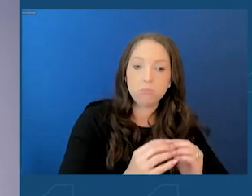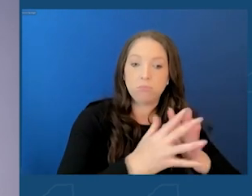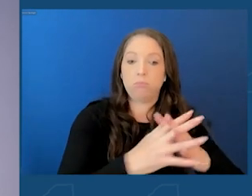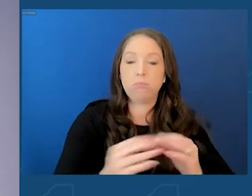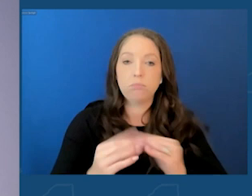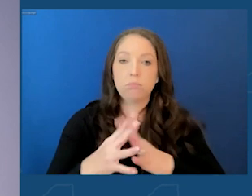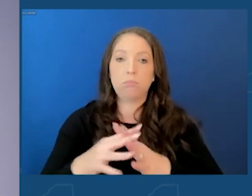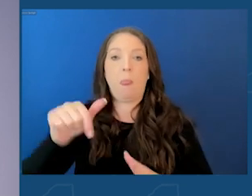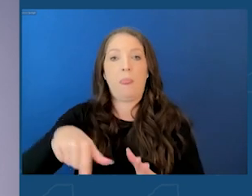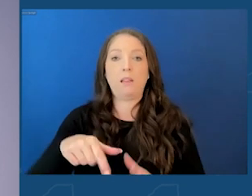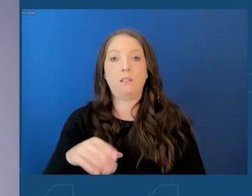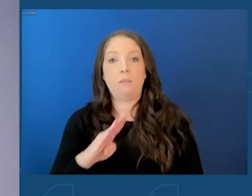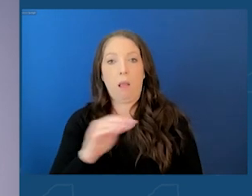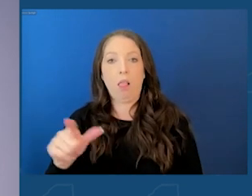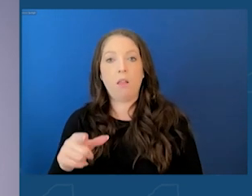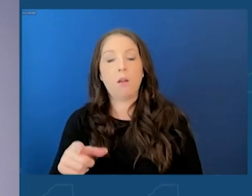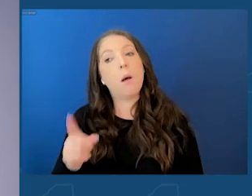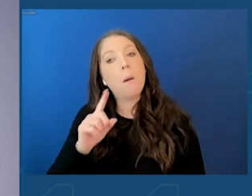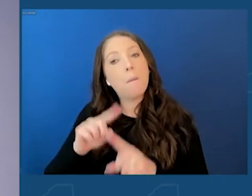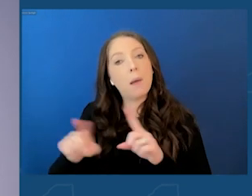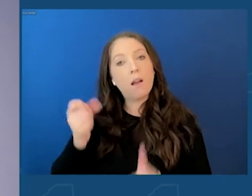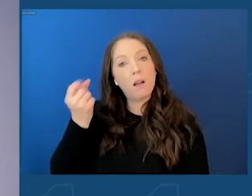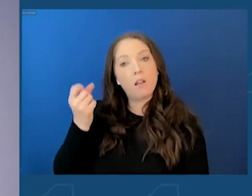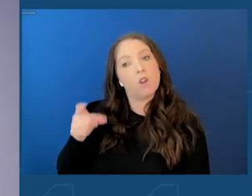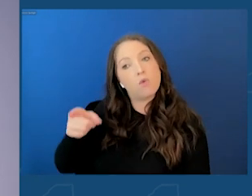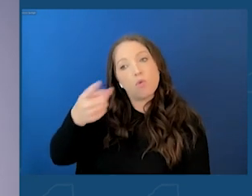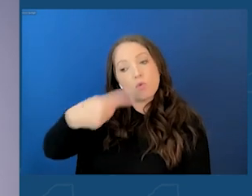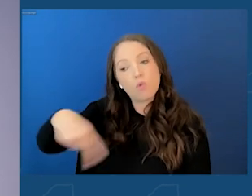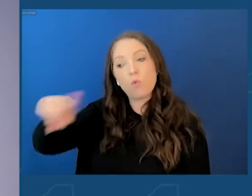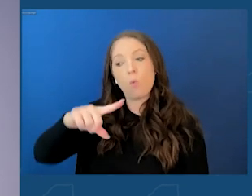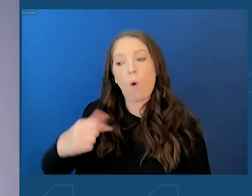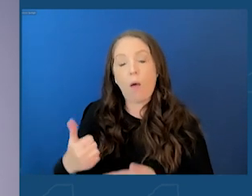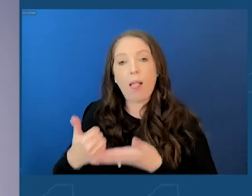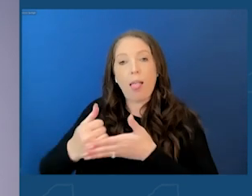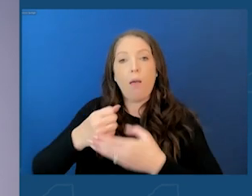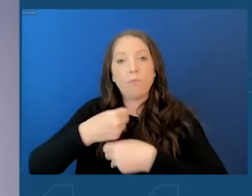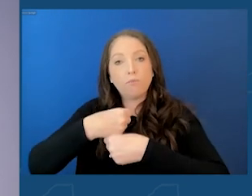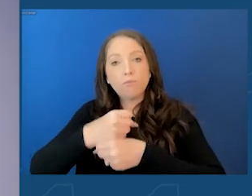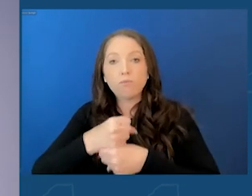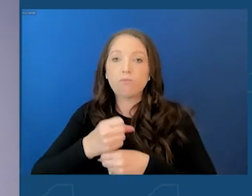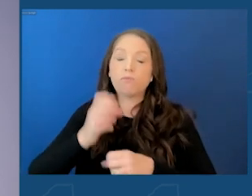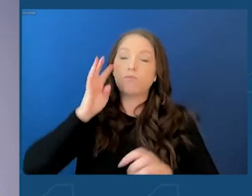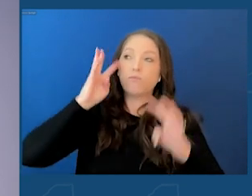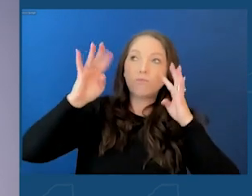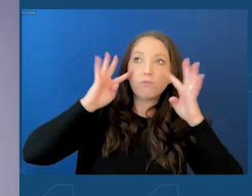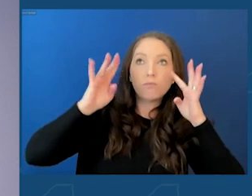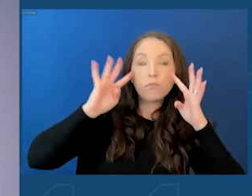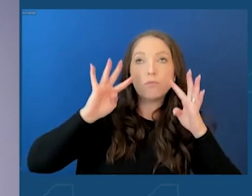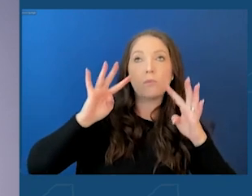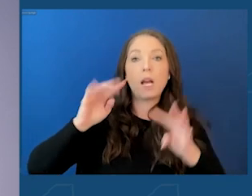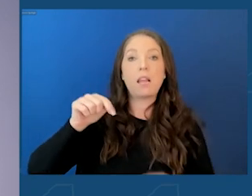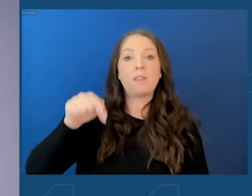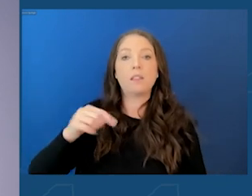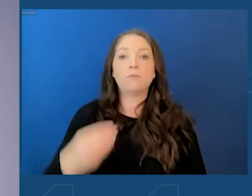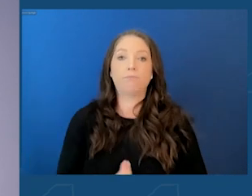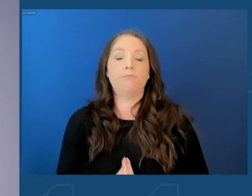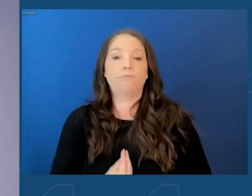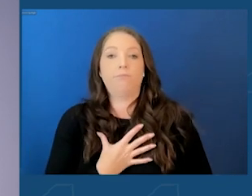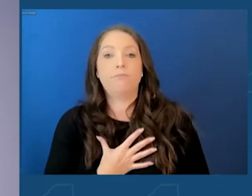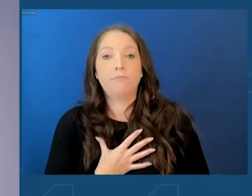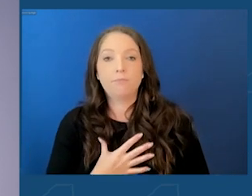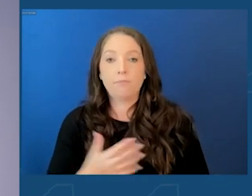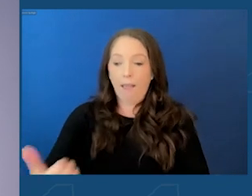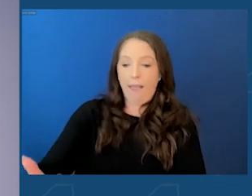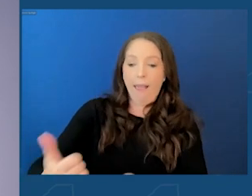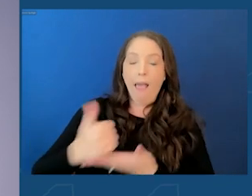legislation, you are the ones that helped produce the inspiration and the proof points that helped us get it